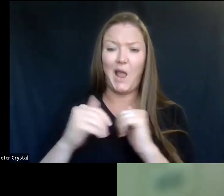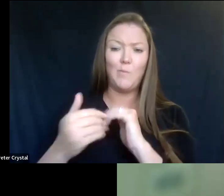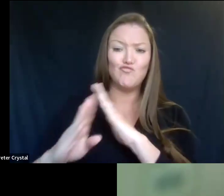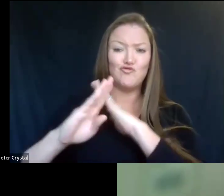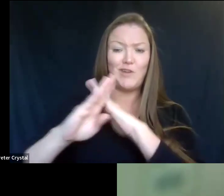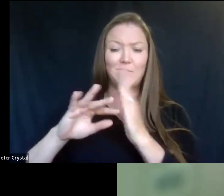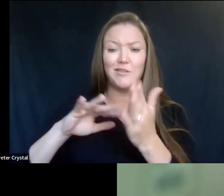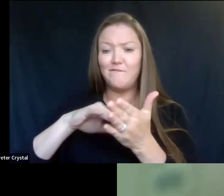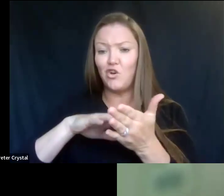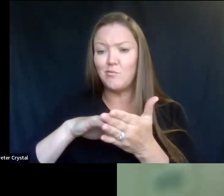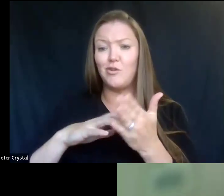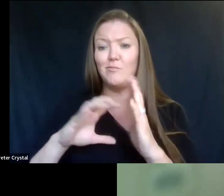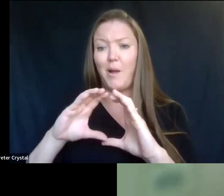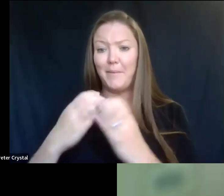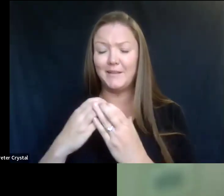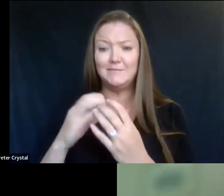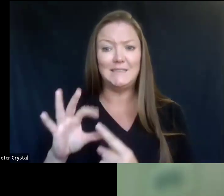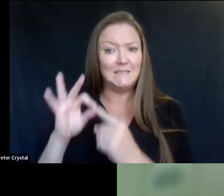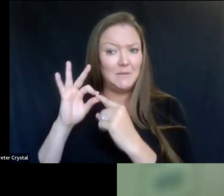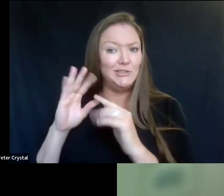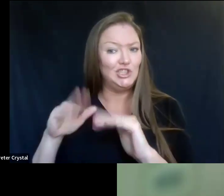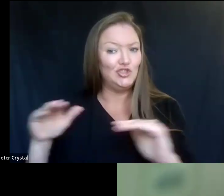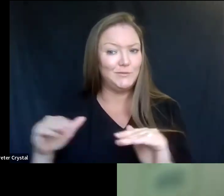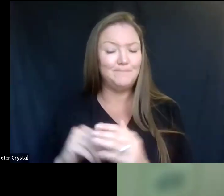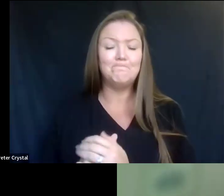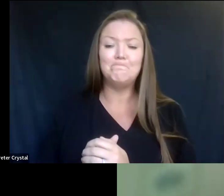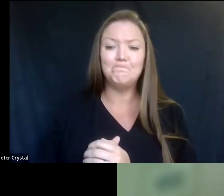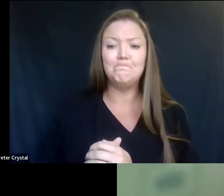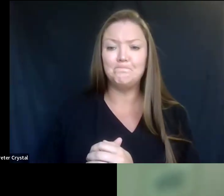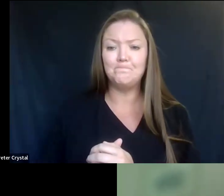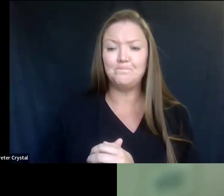most vulnerable populations, especially in this case, our kids.